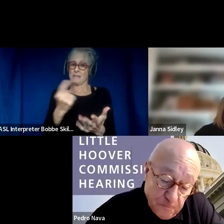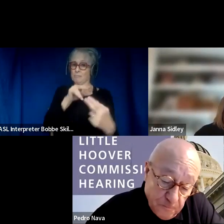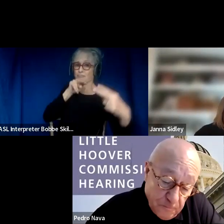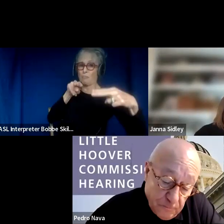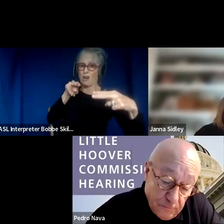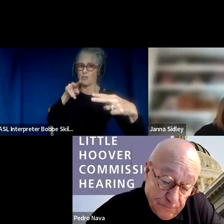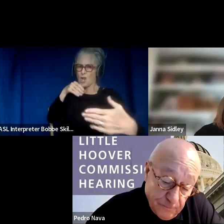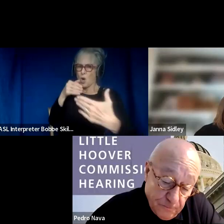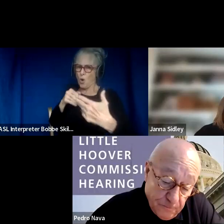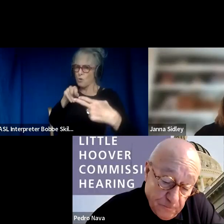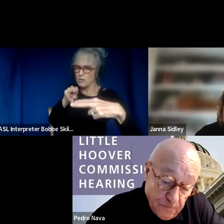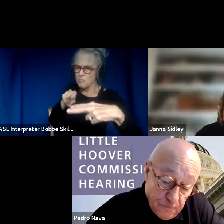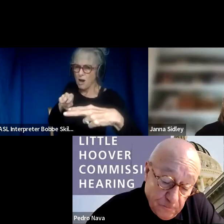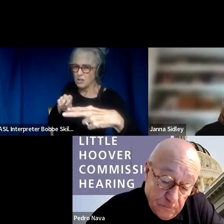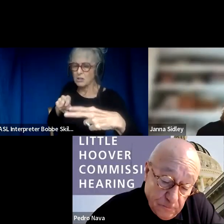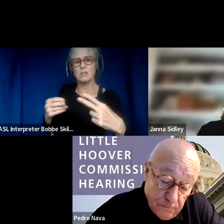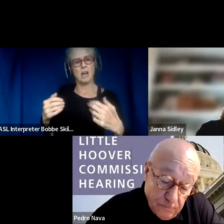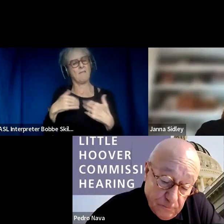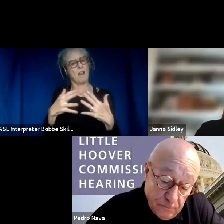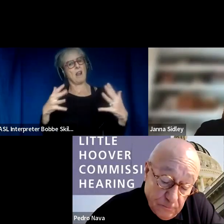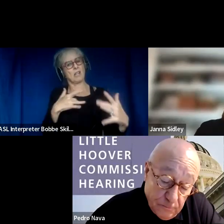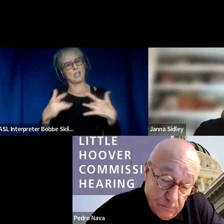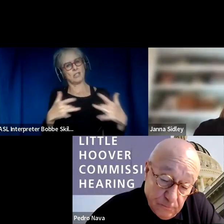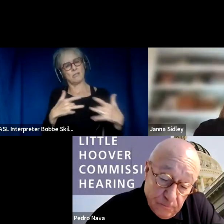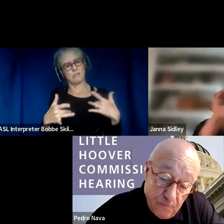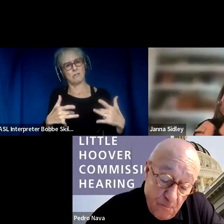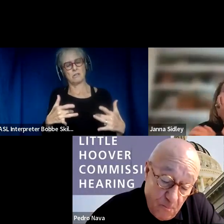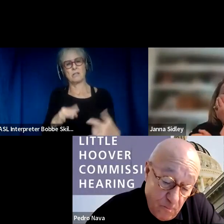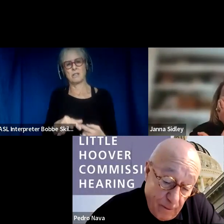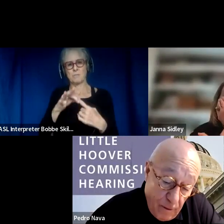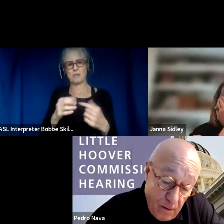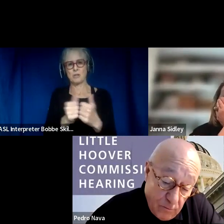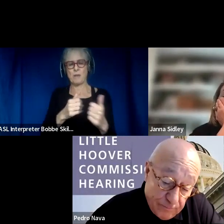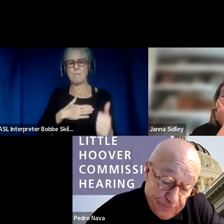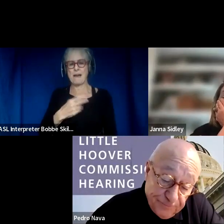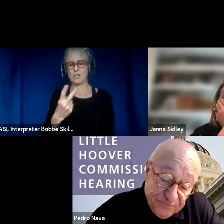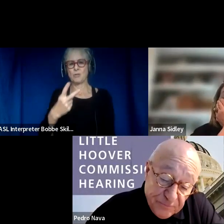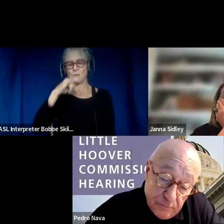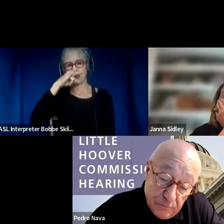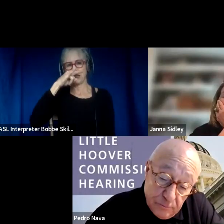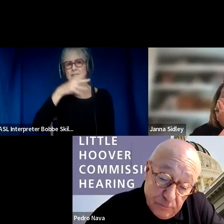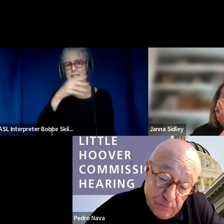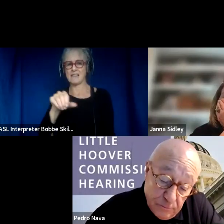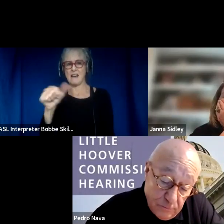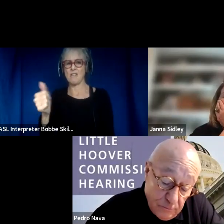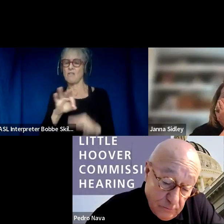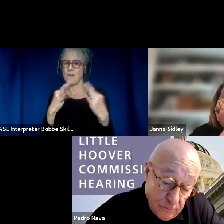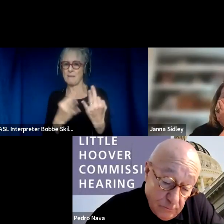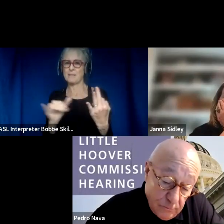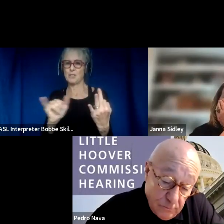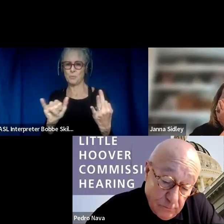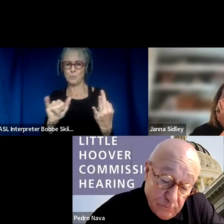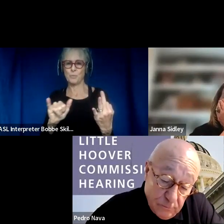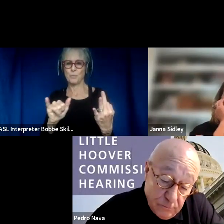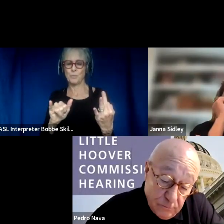closely monitored. I have a lot of concerns, especially with my 2 kids and other families.